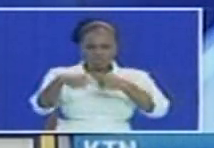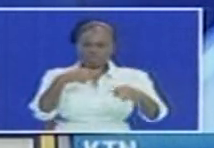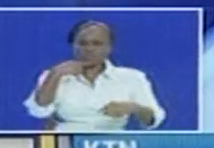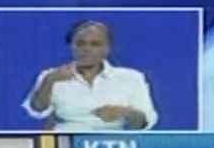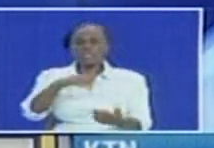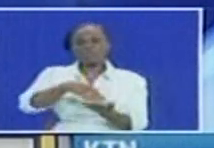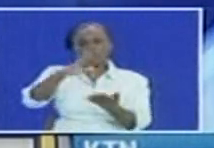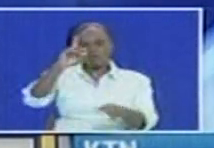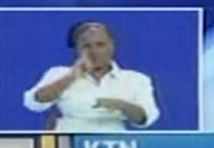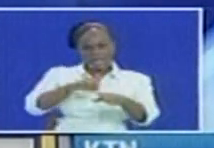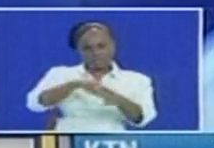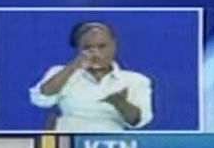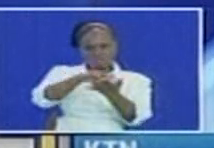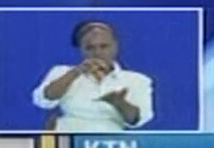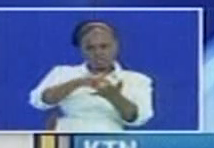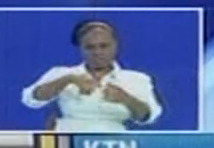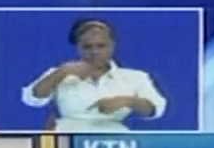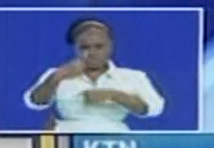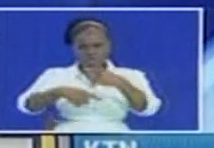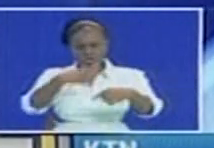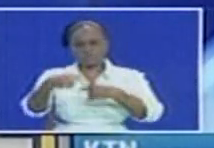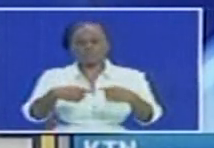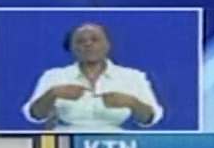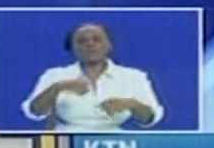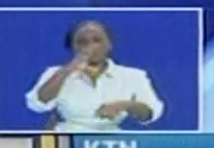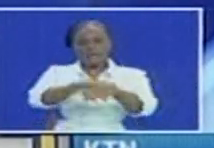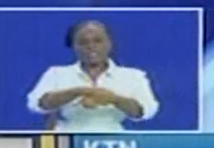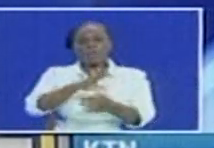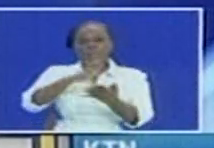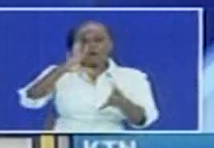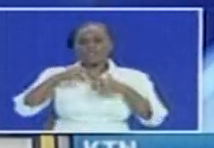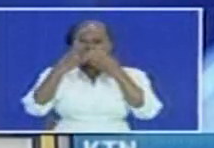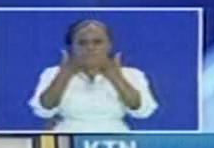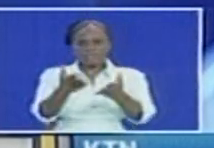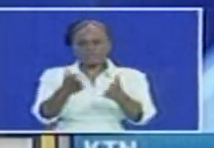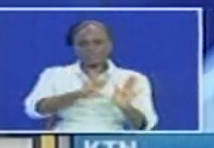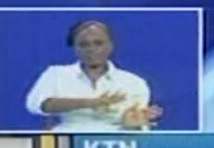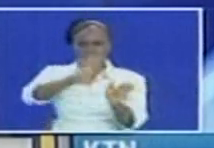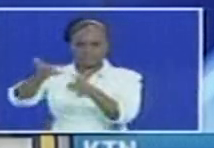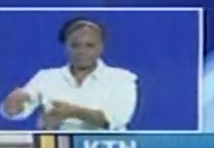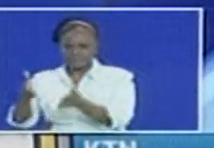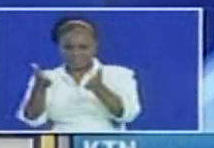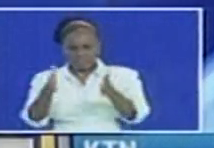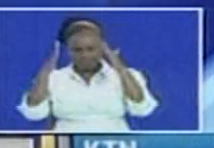update you as this situation, or rather as we continue to get this information. Let's now stick to Mombasa.